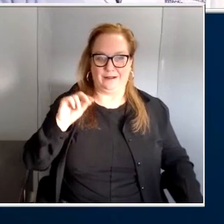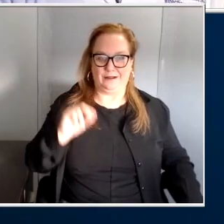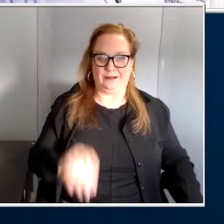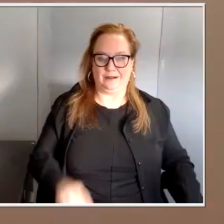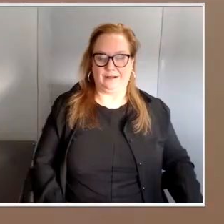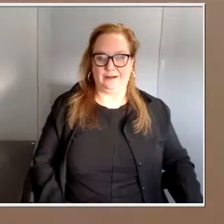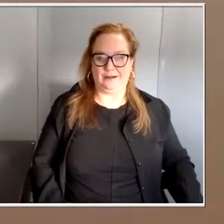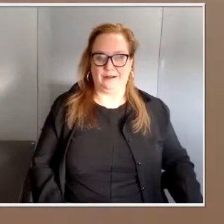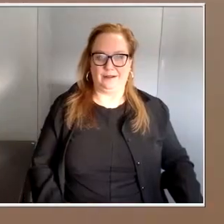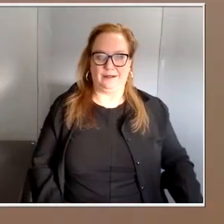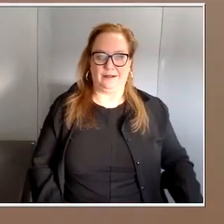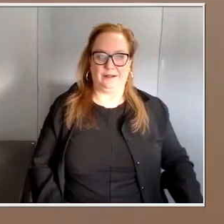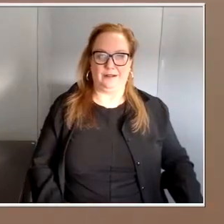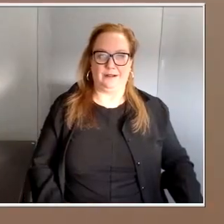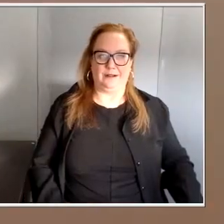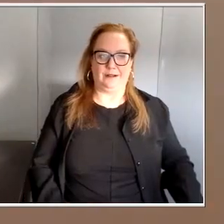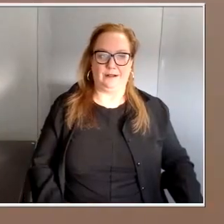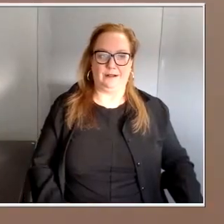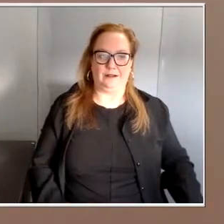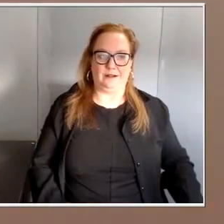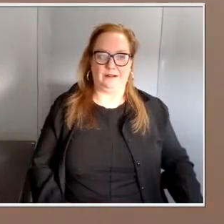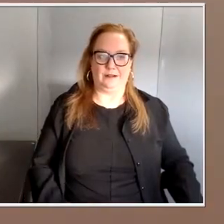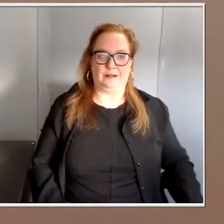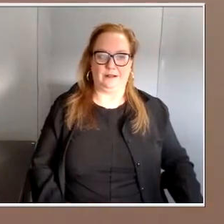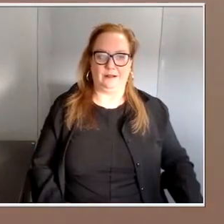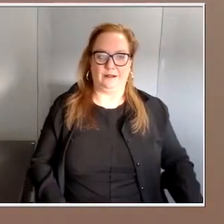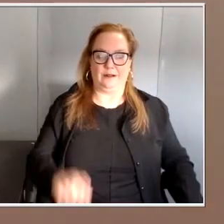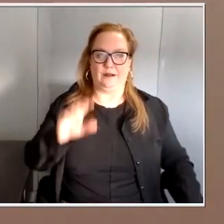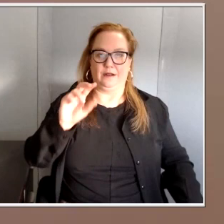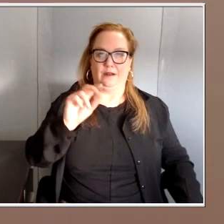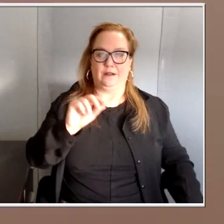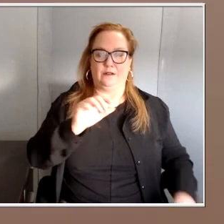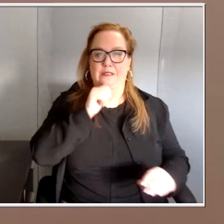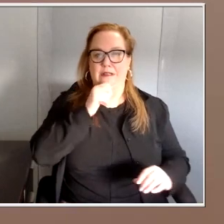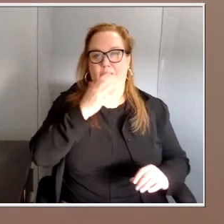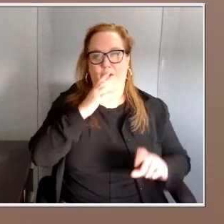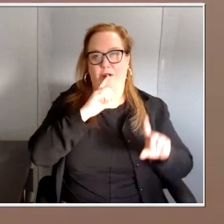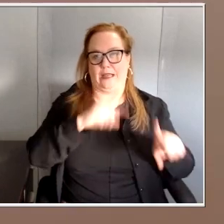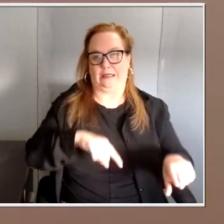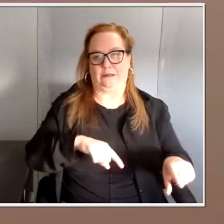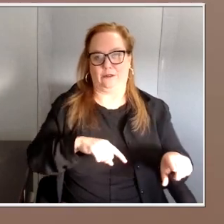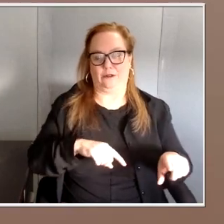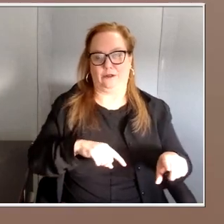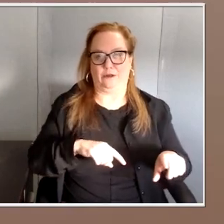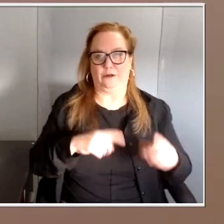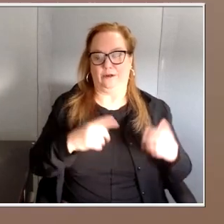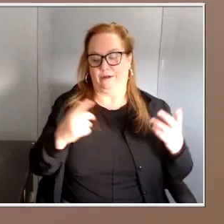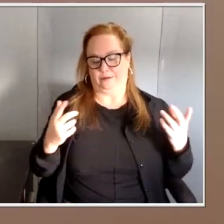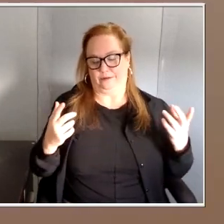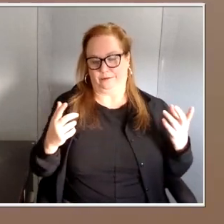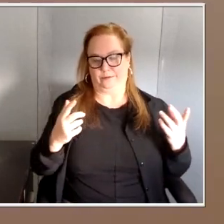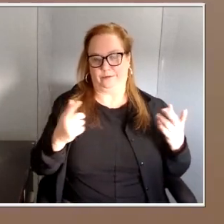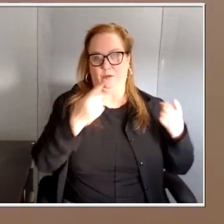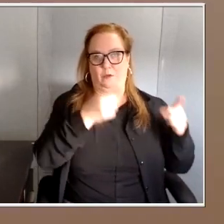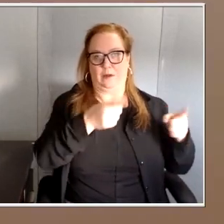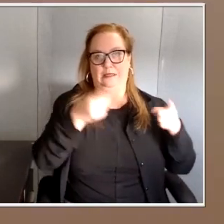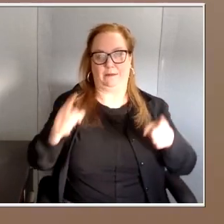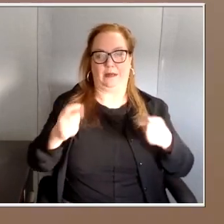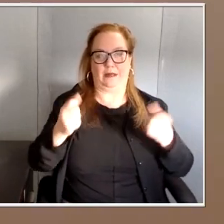think that, I don't know that there's a good answer to the question of what's going on. I think